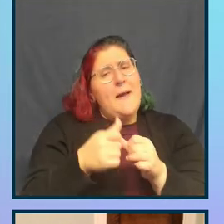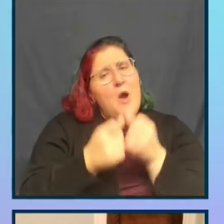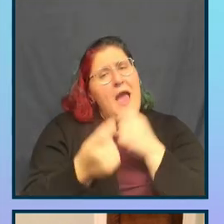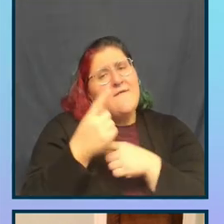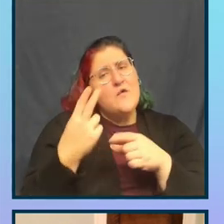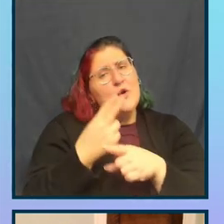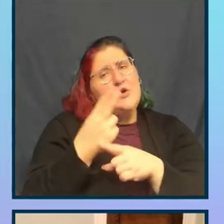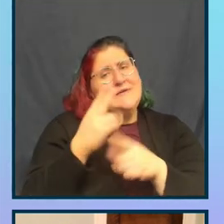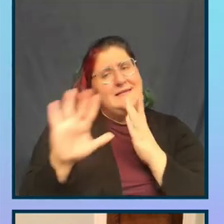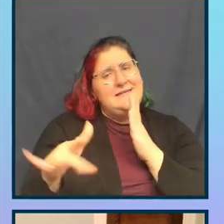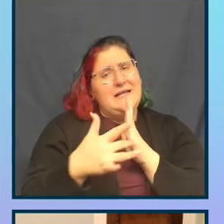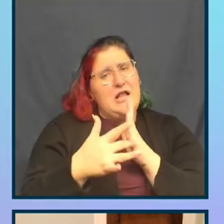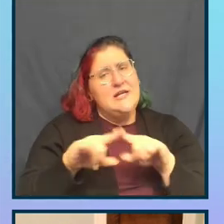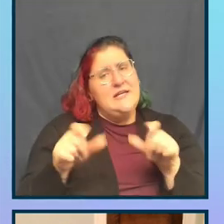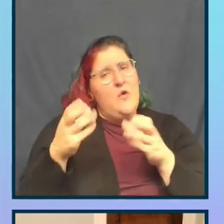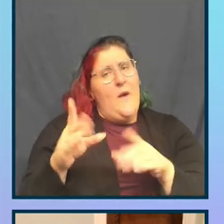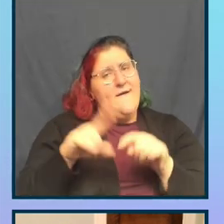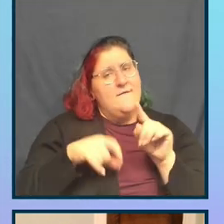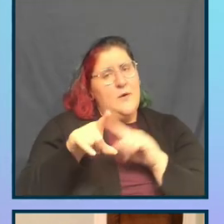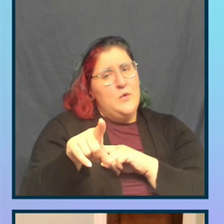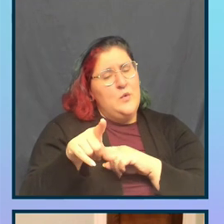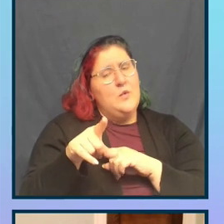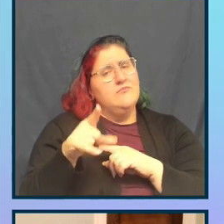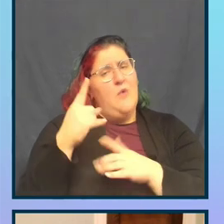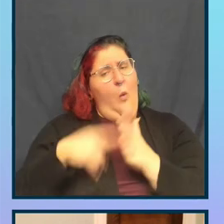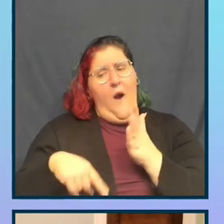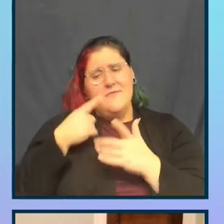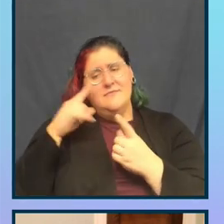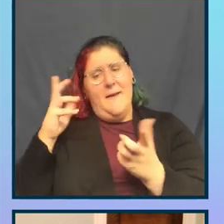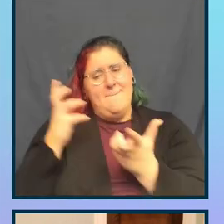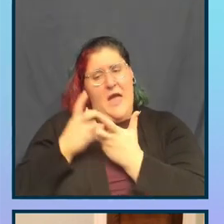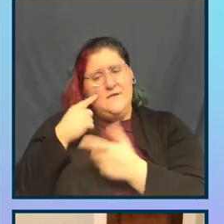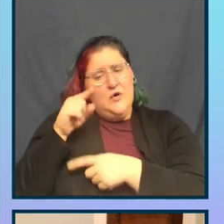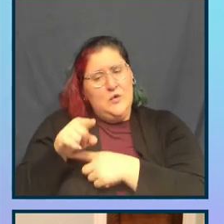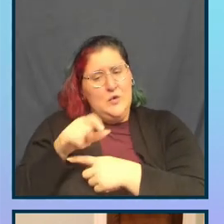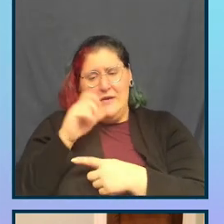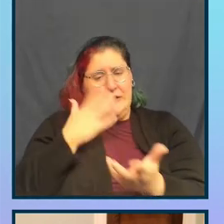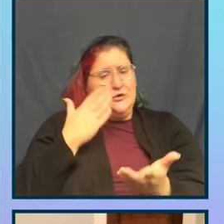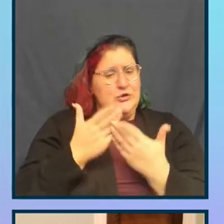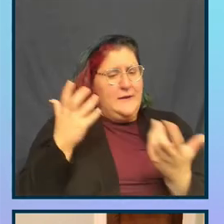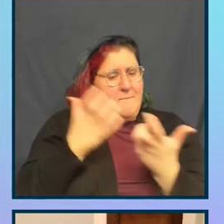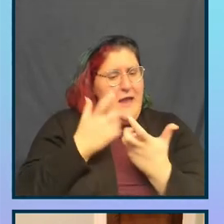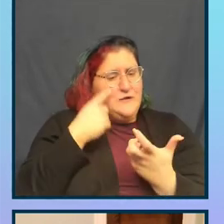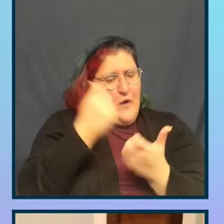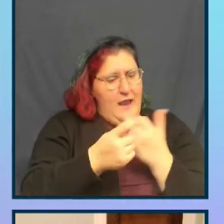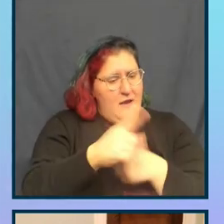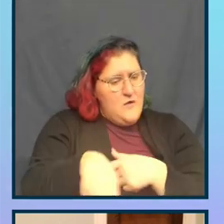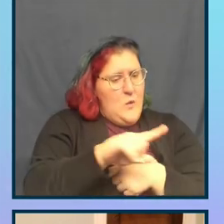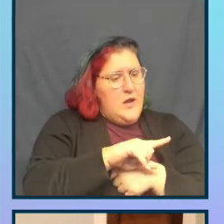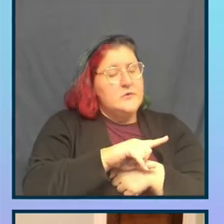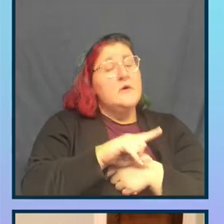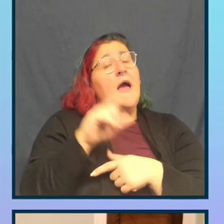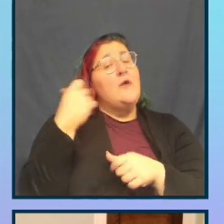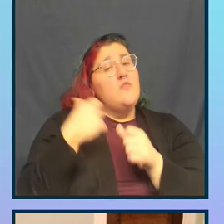and what works for you will not necessarily work for others, and that the purpose of HTML is to talk to a